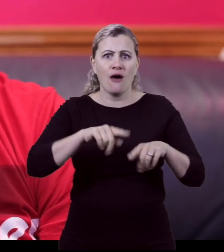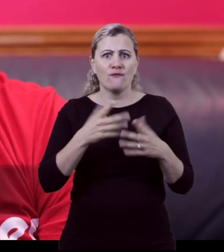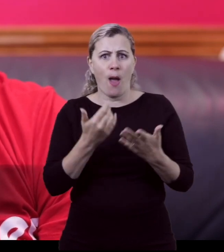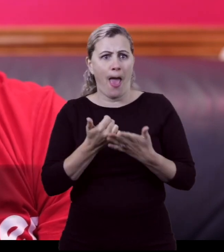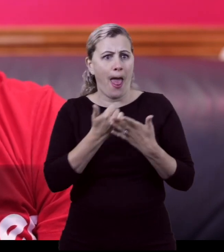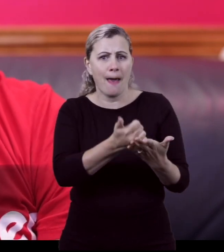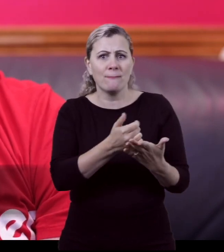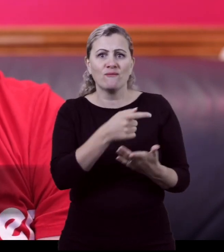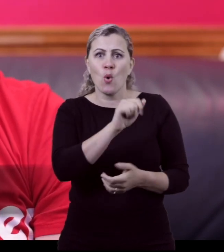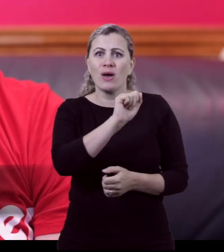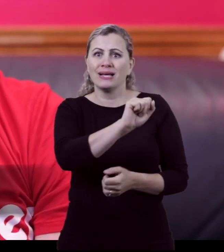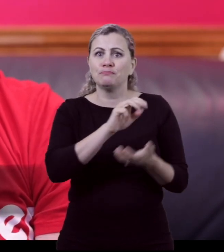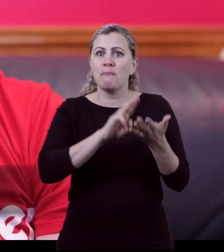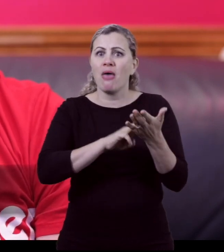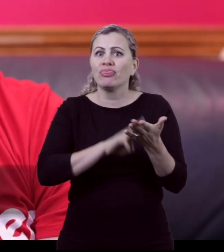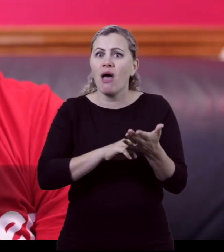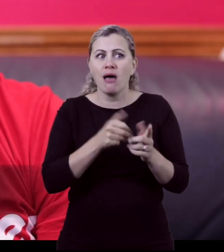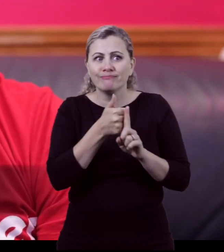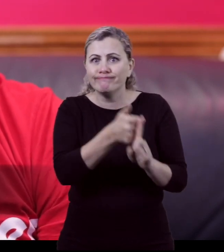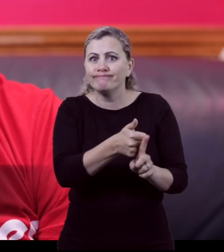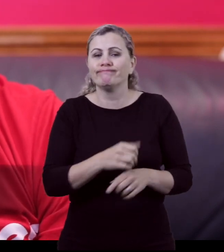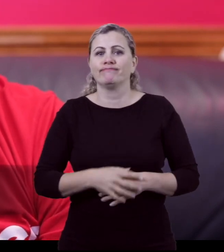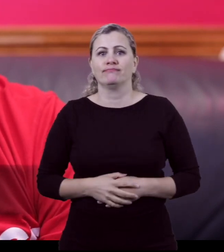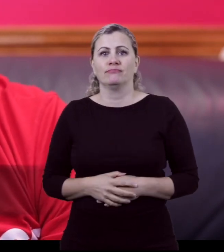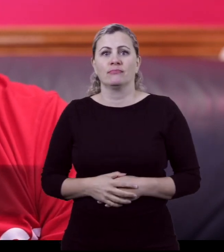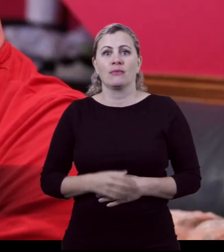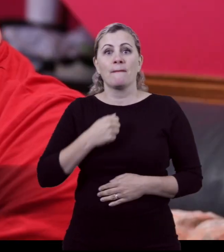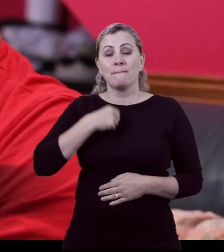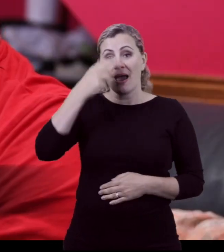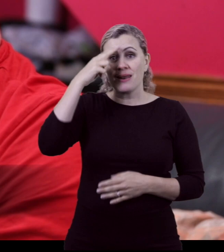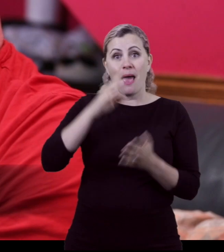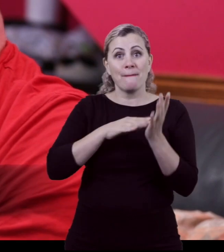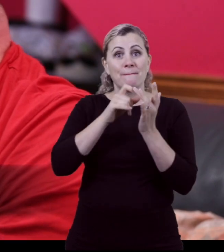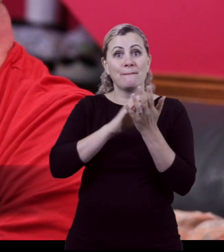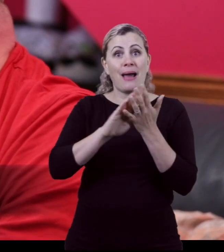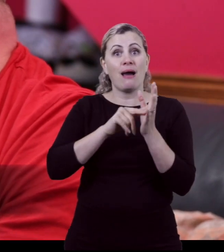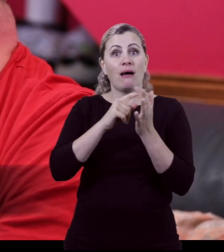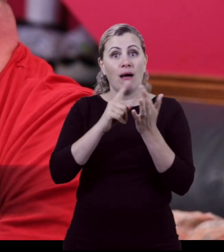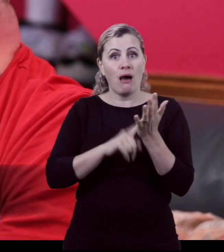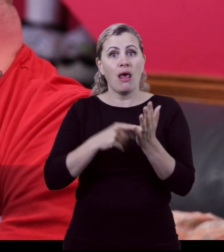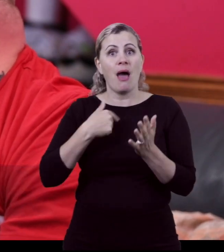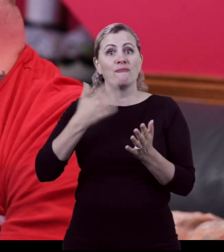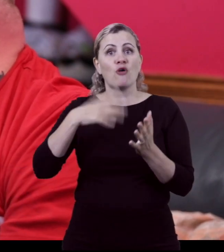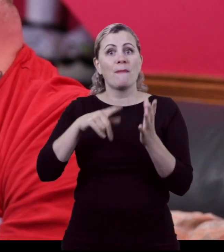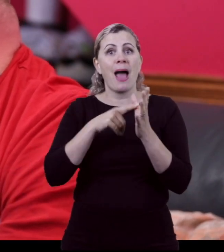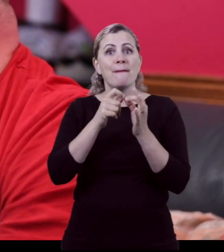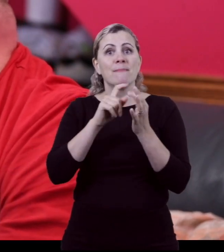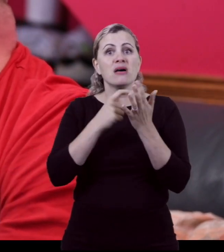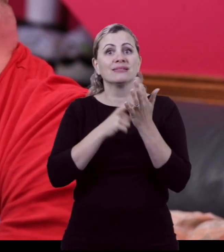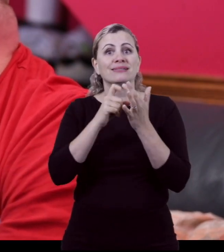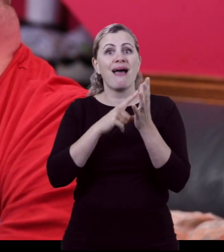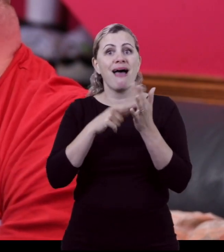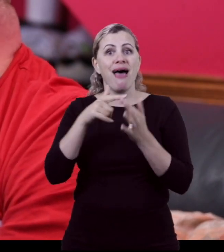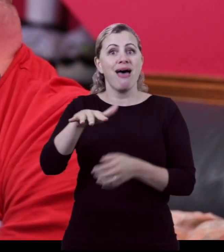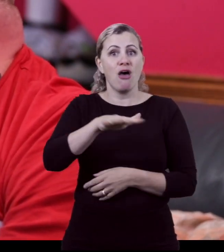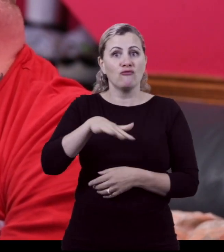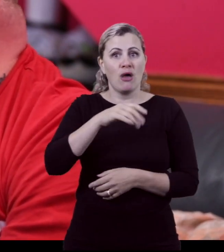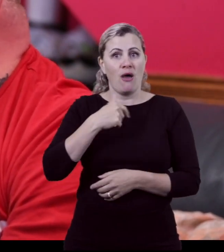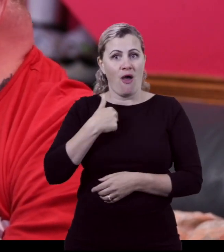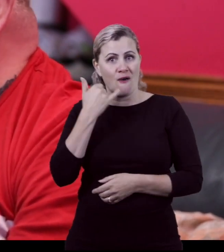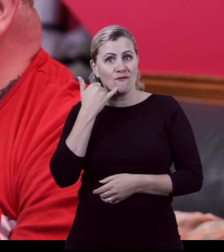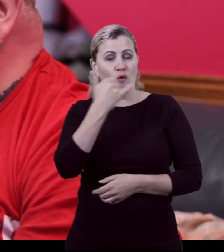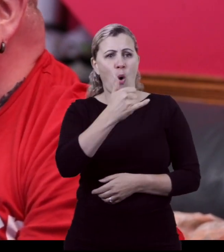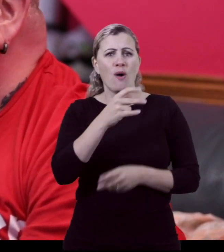is 87. She was living on her own. She had a few problems around the house, a